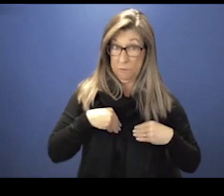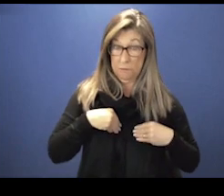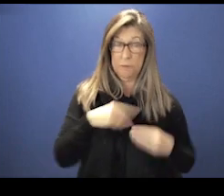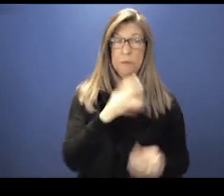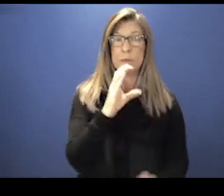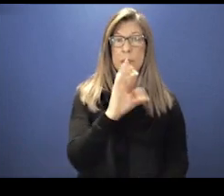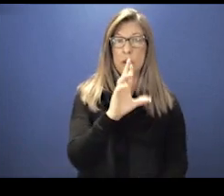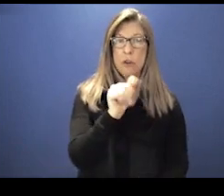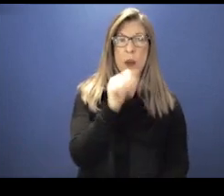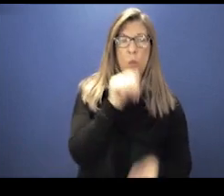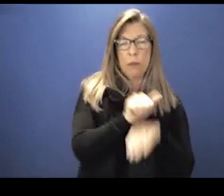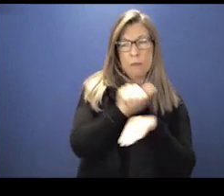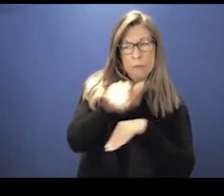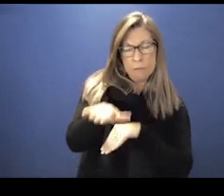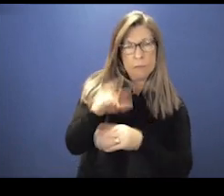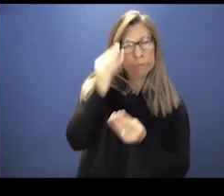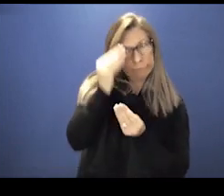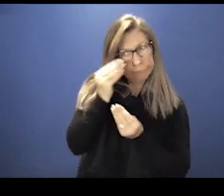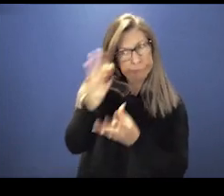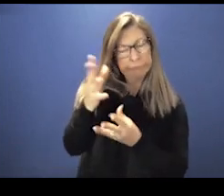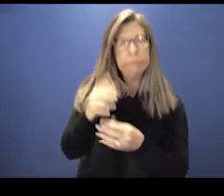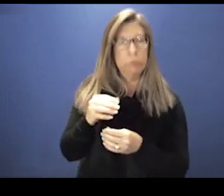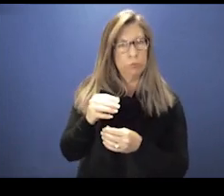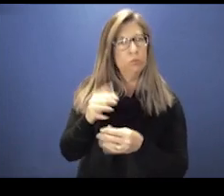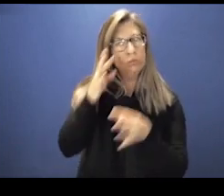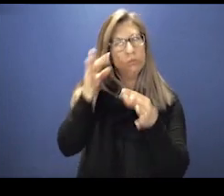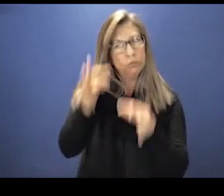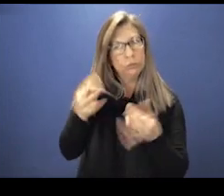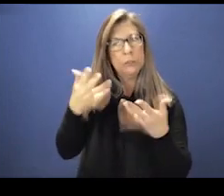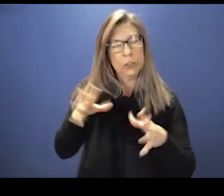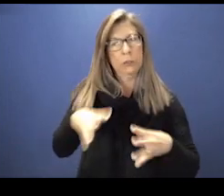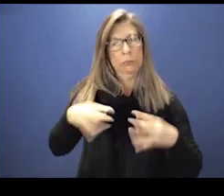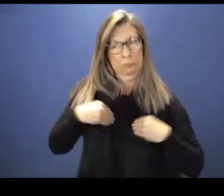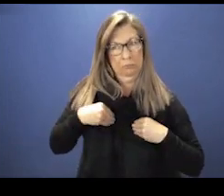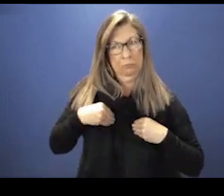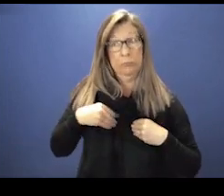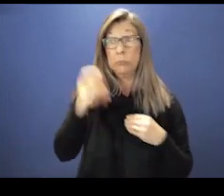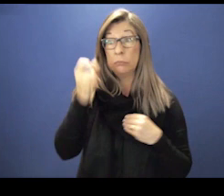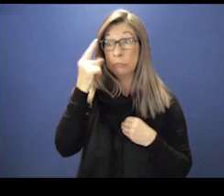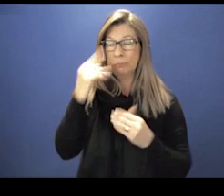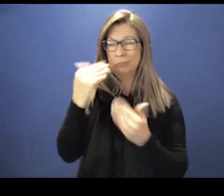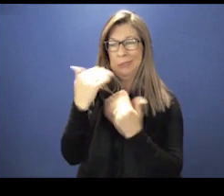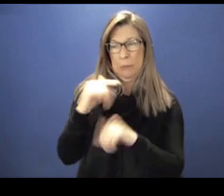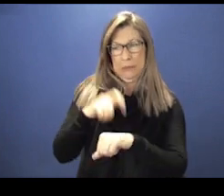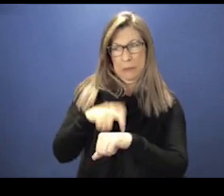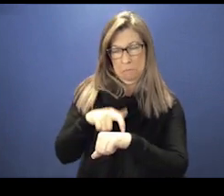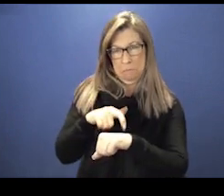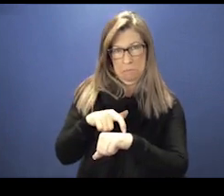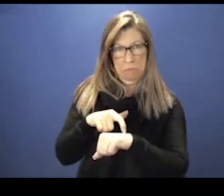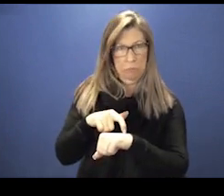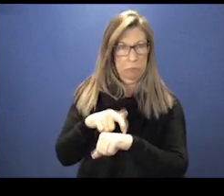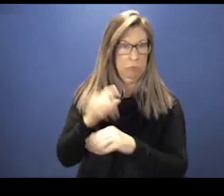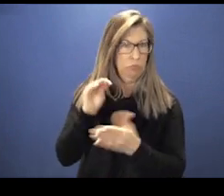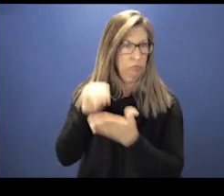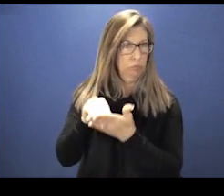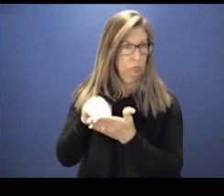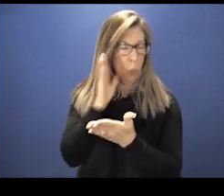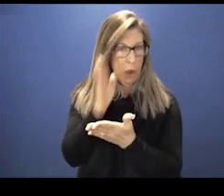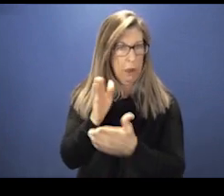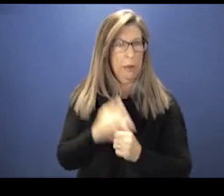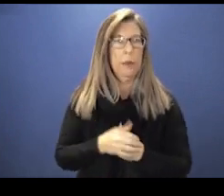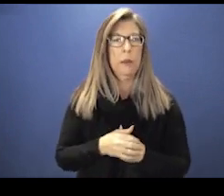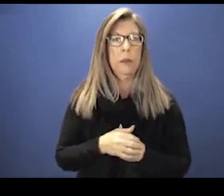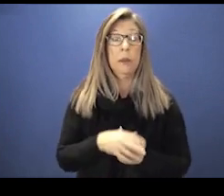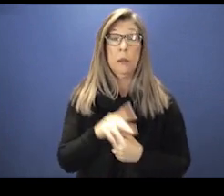CRA will send a notice of determination stating the length of time for which the patient has been approved. If your patient's